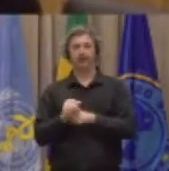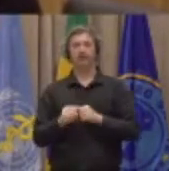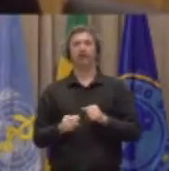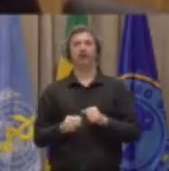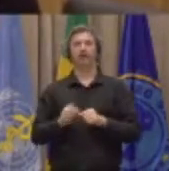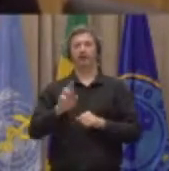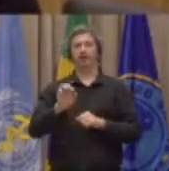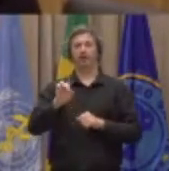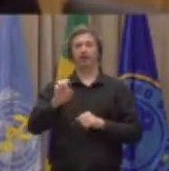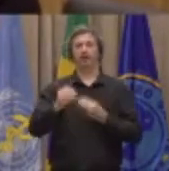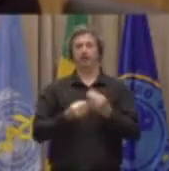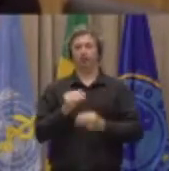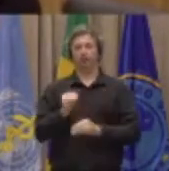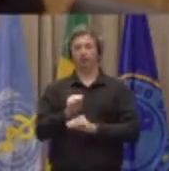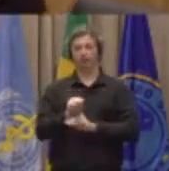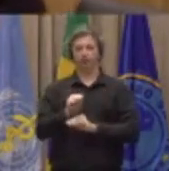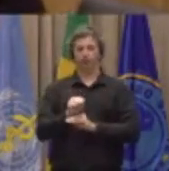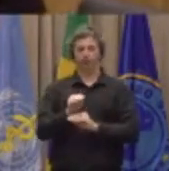list,